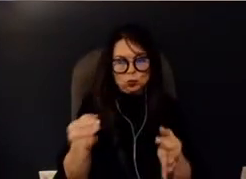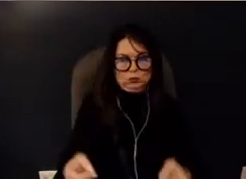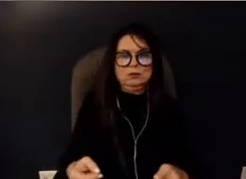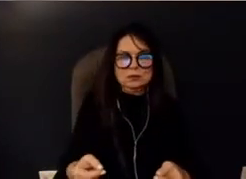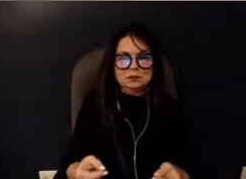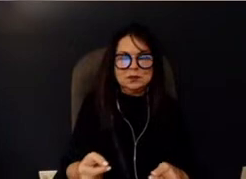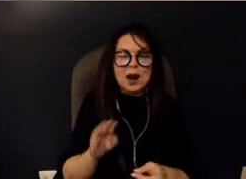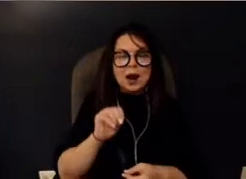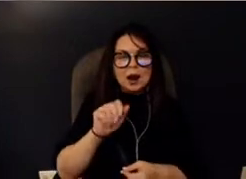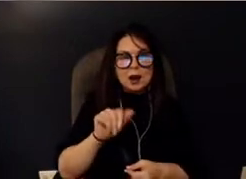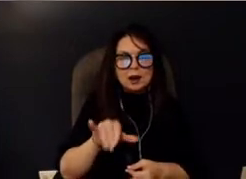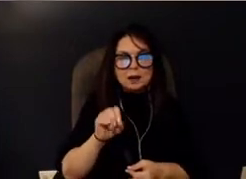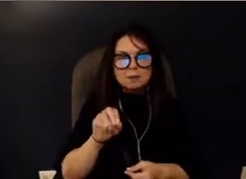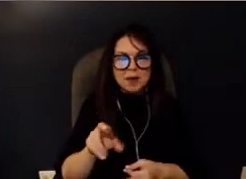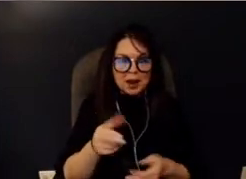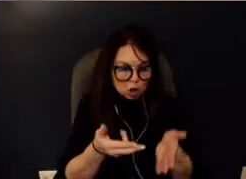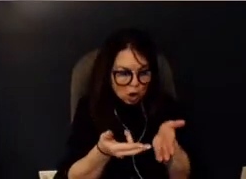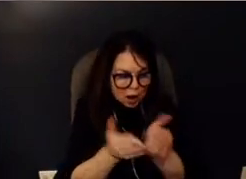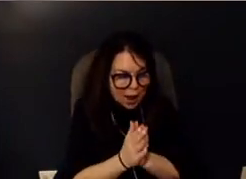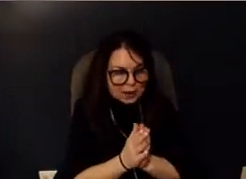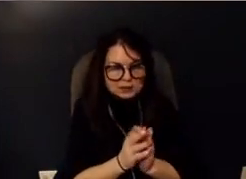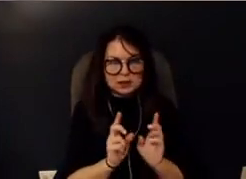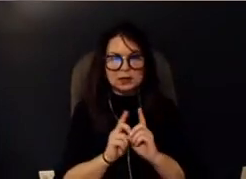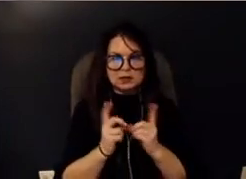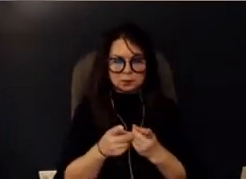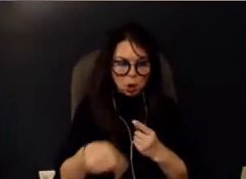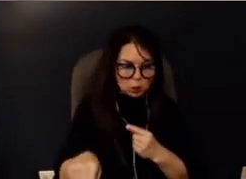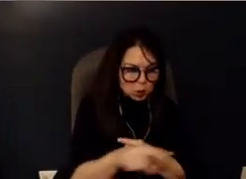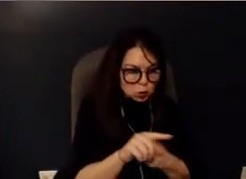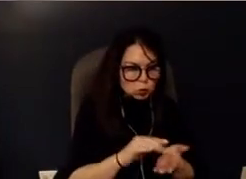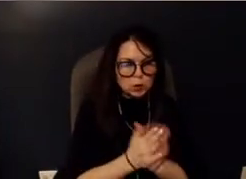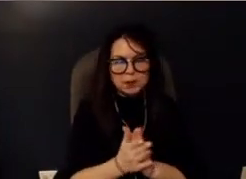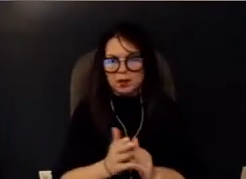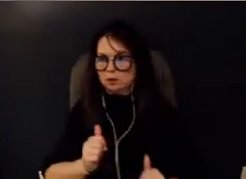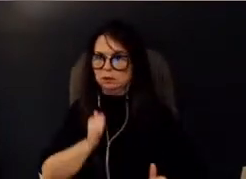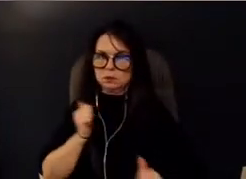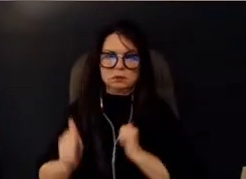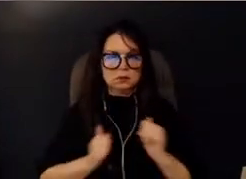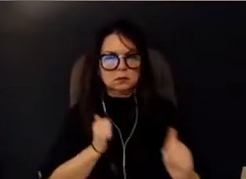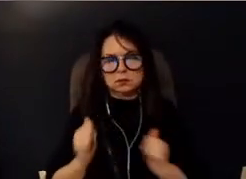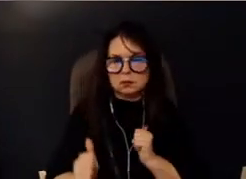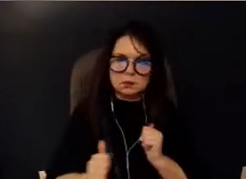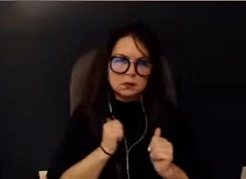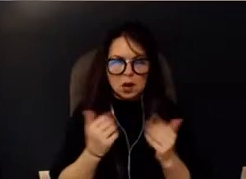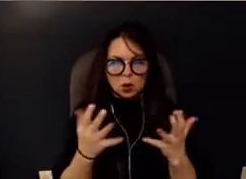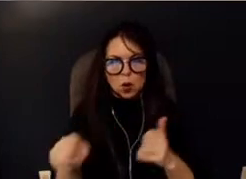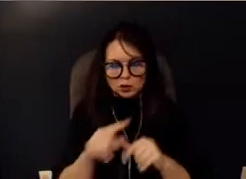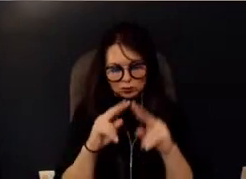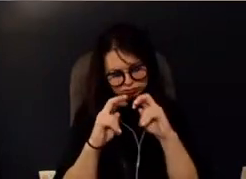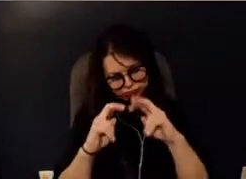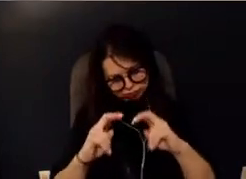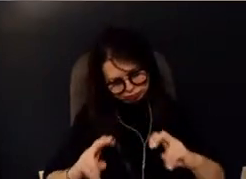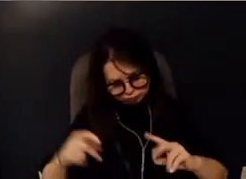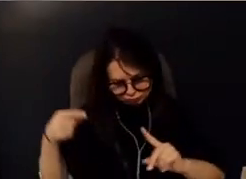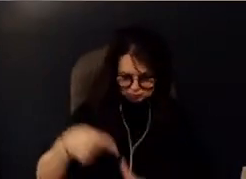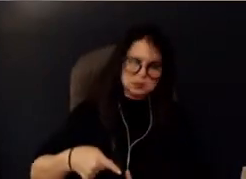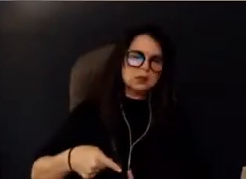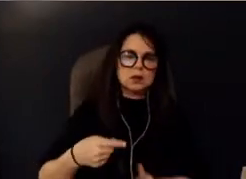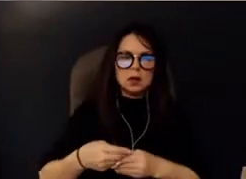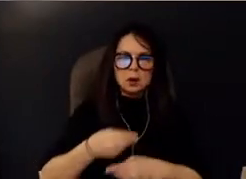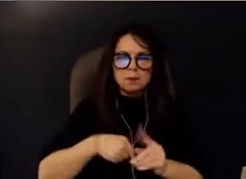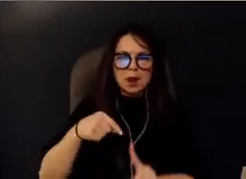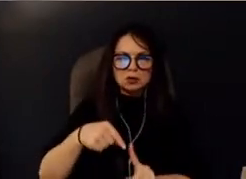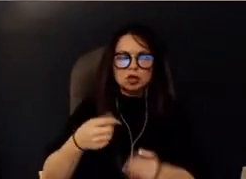courageous in looking at their base budget. I know that is something that many council members share, is a desire